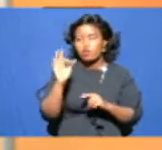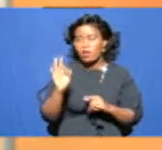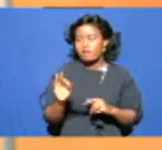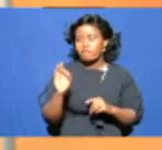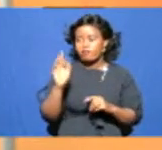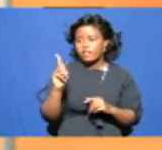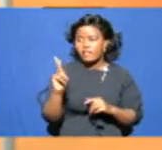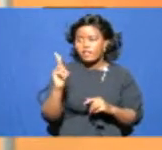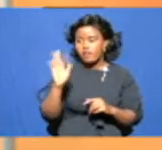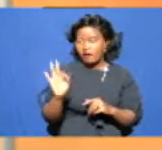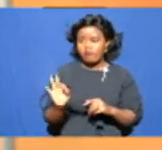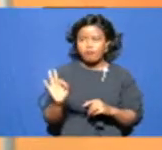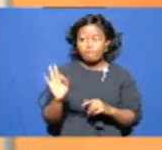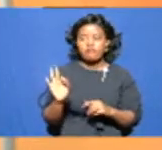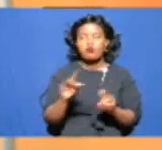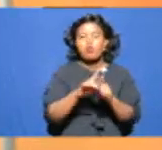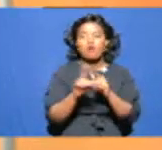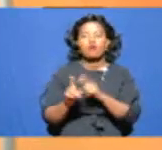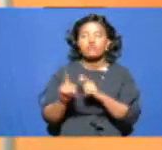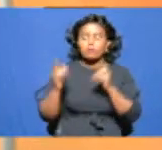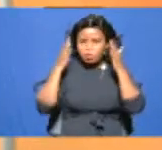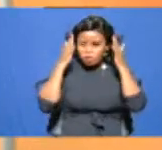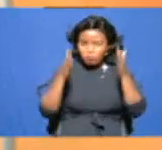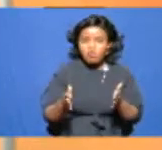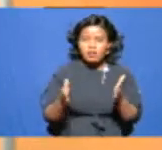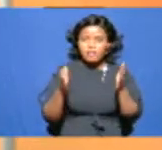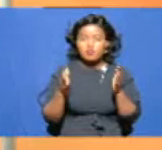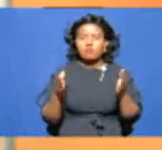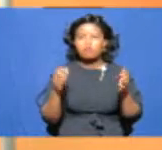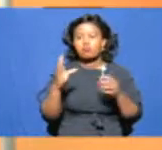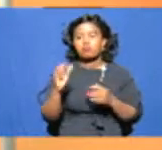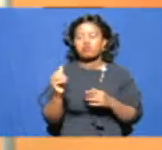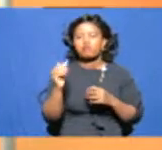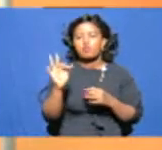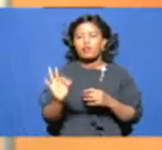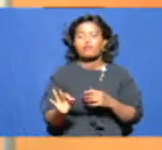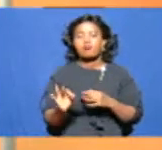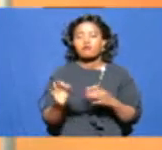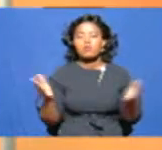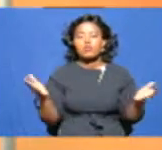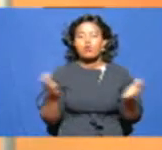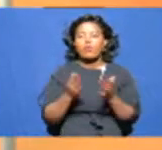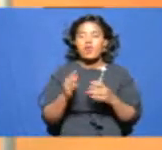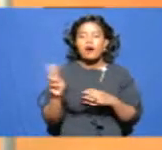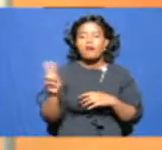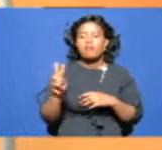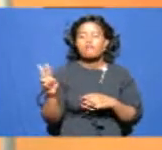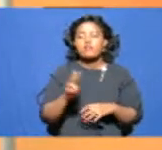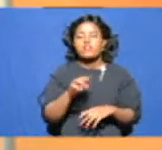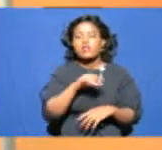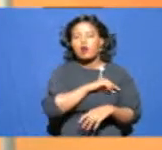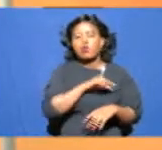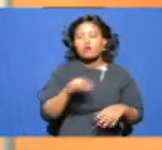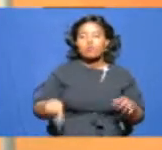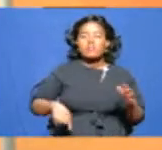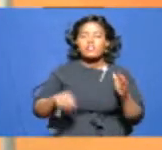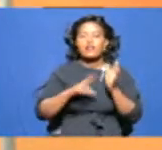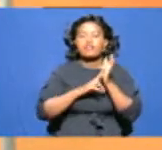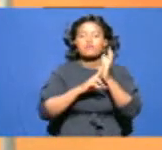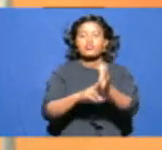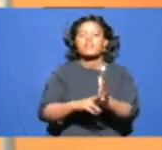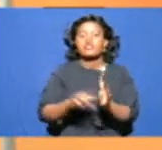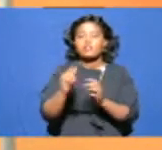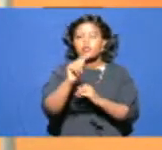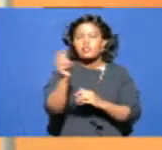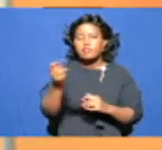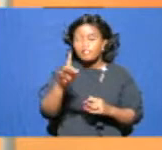as well as looking at the CAF Champions League, in which Vihiga Queens are representing Kenya in Egypt.